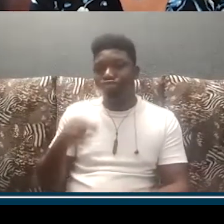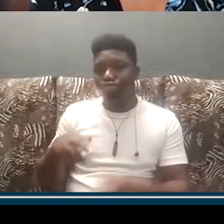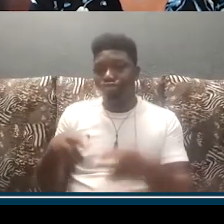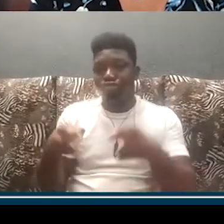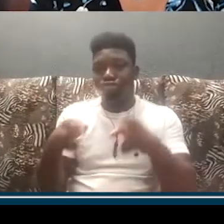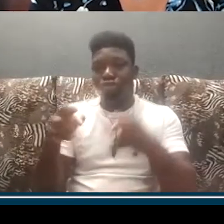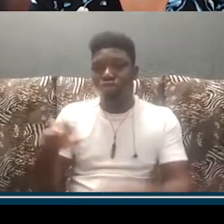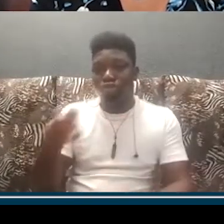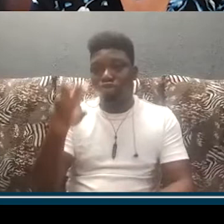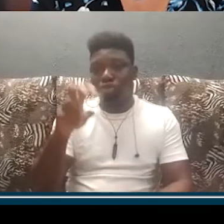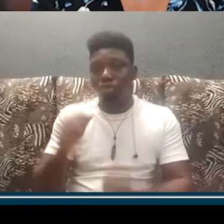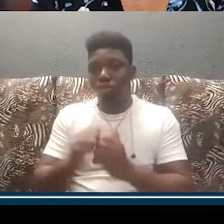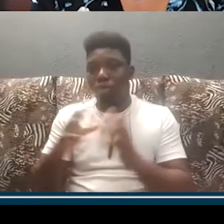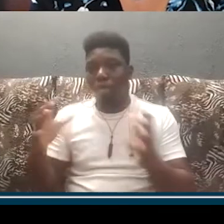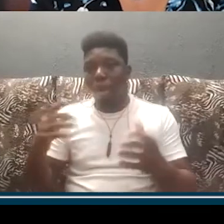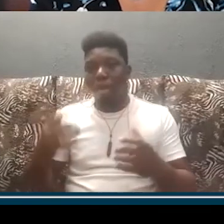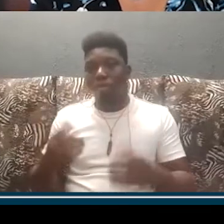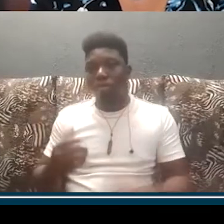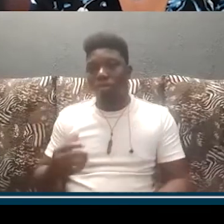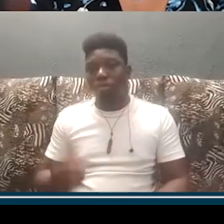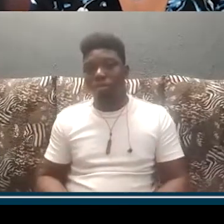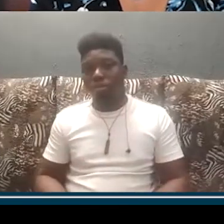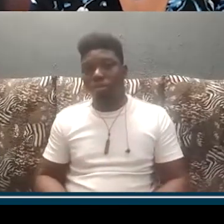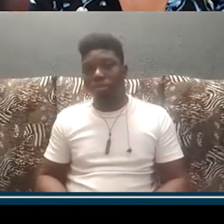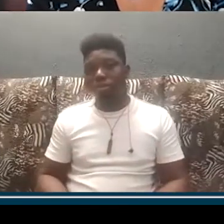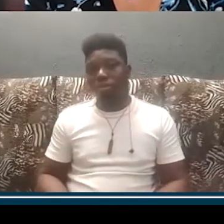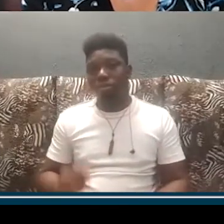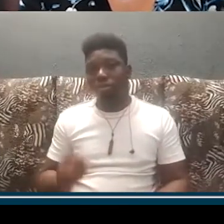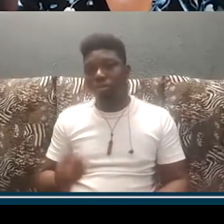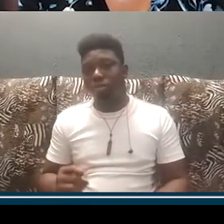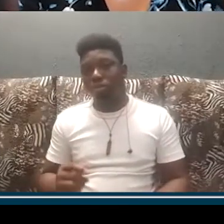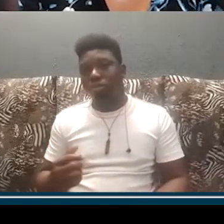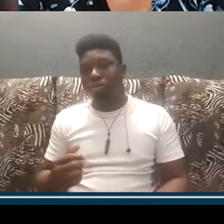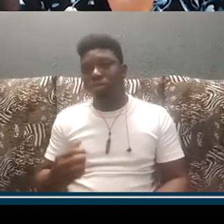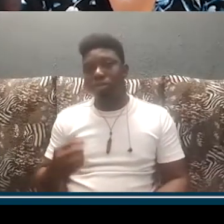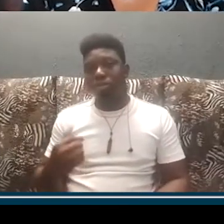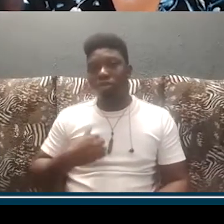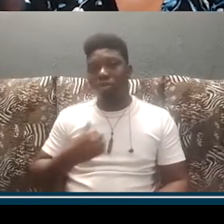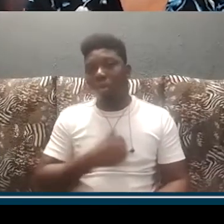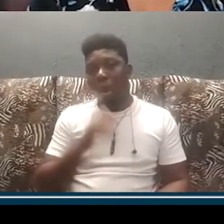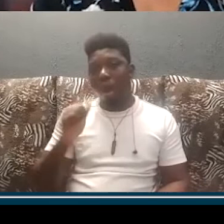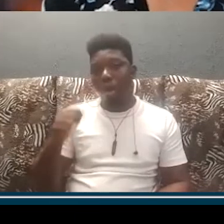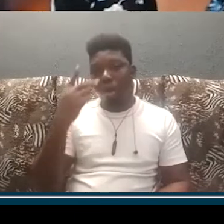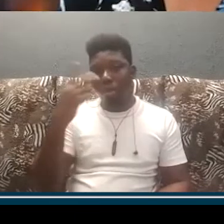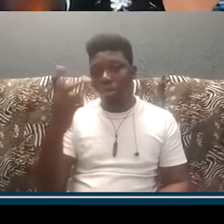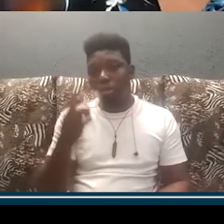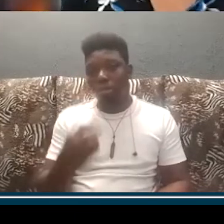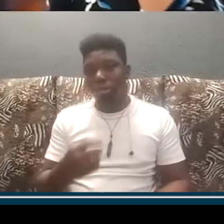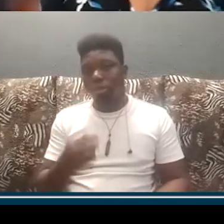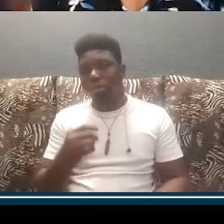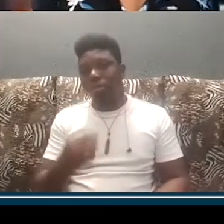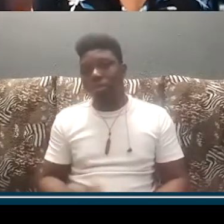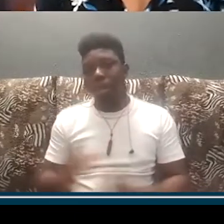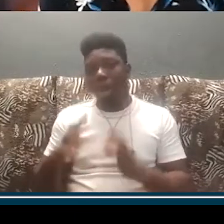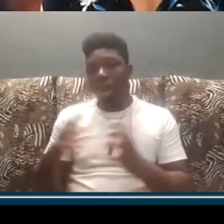going to be in, and we could see that the lodge was up a hill with a lot of steps without any railing or anything to hold